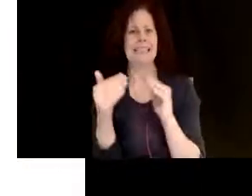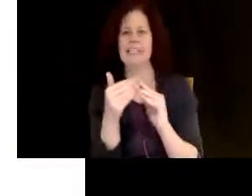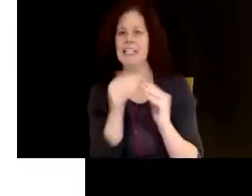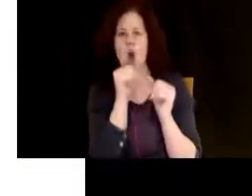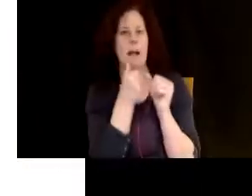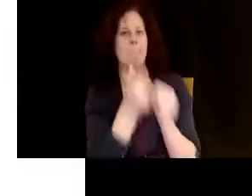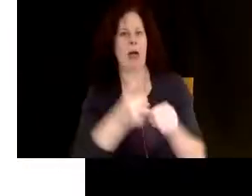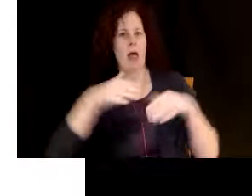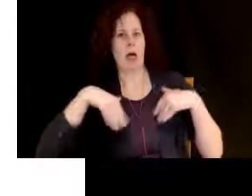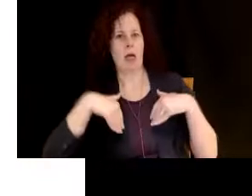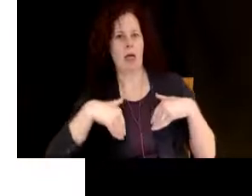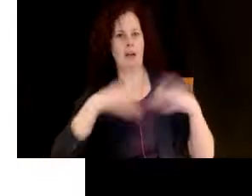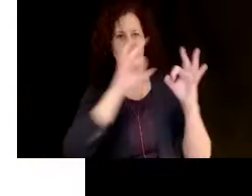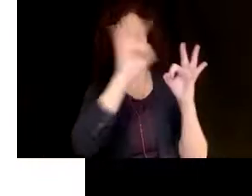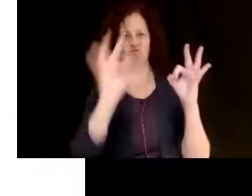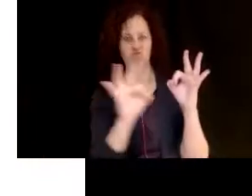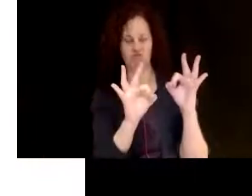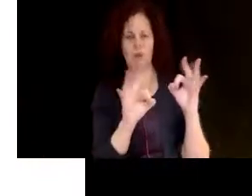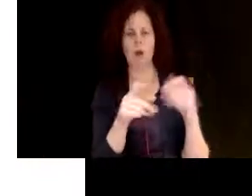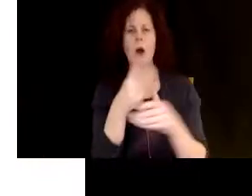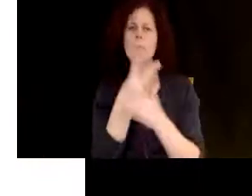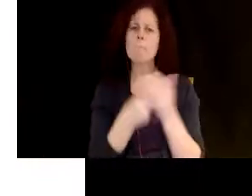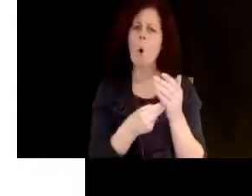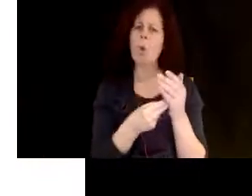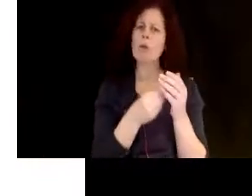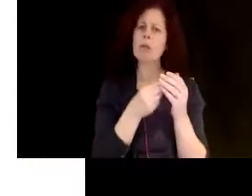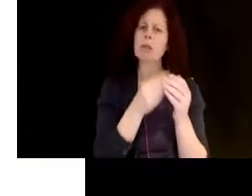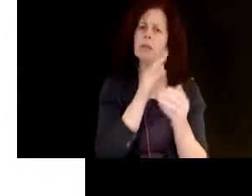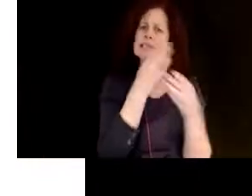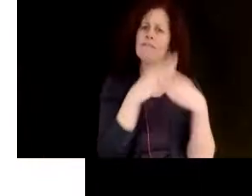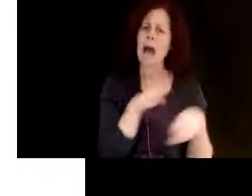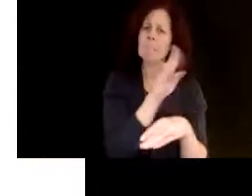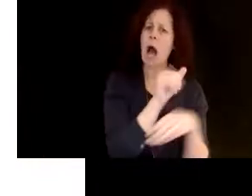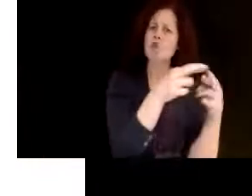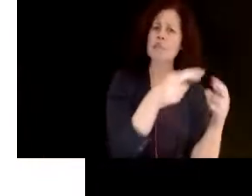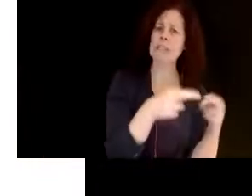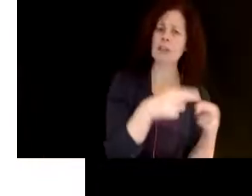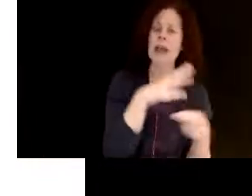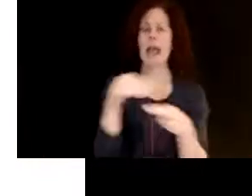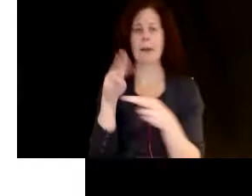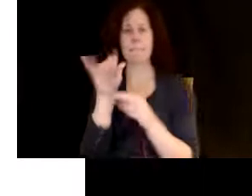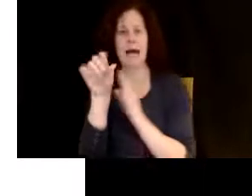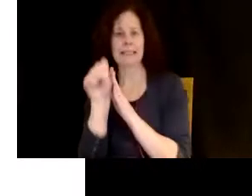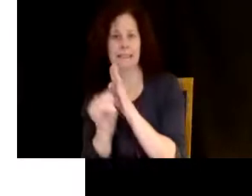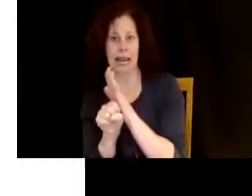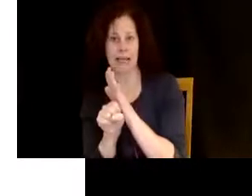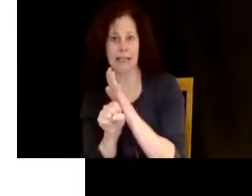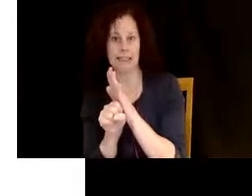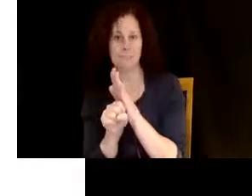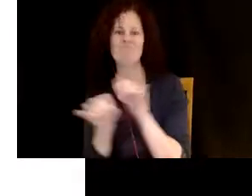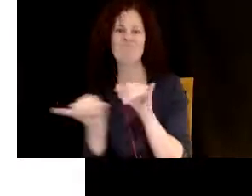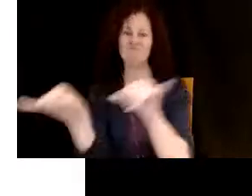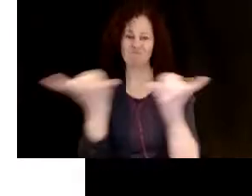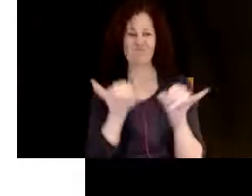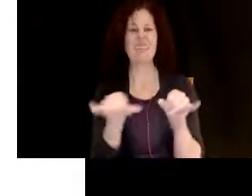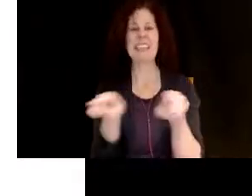state. And what we see here is that the lack of personnel was a persistent problem across states, with a lack of knowledge